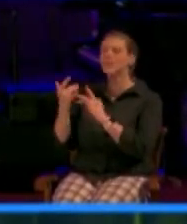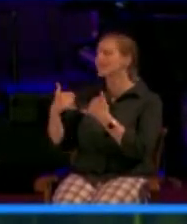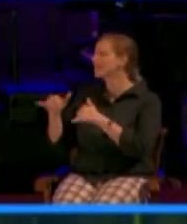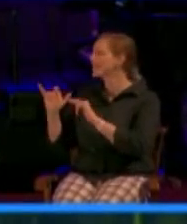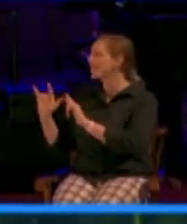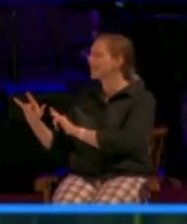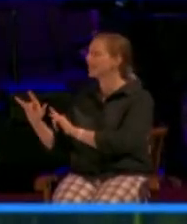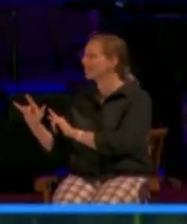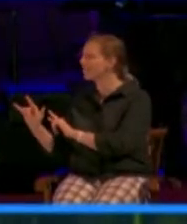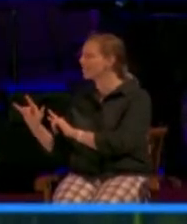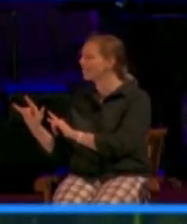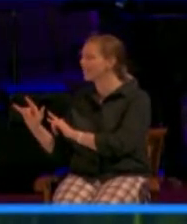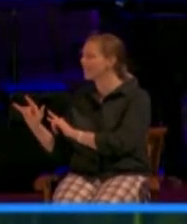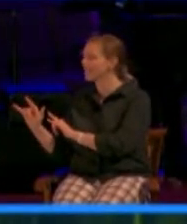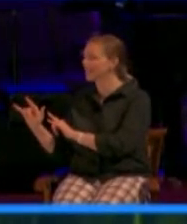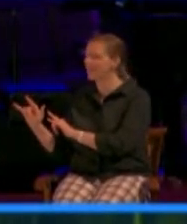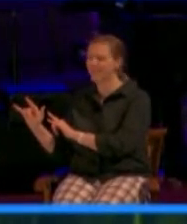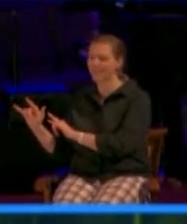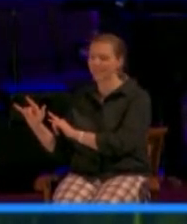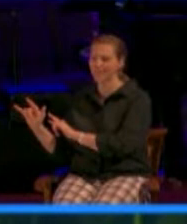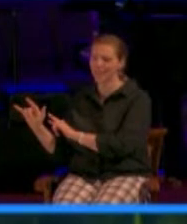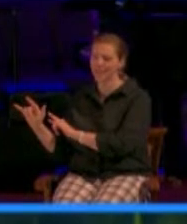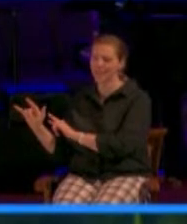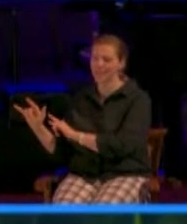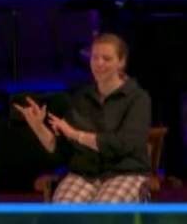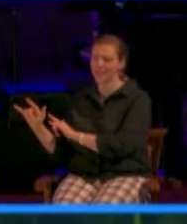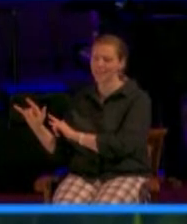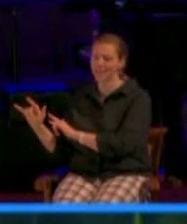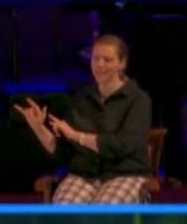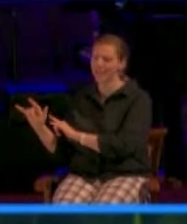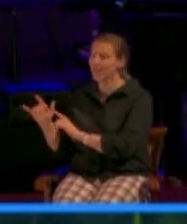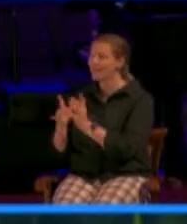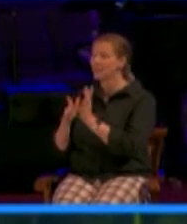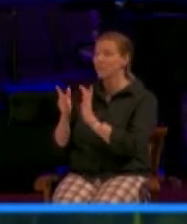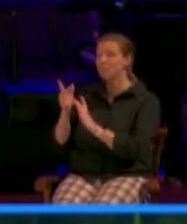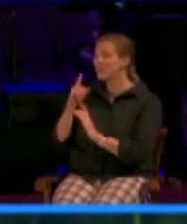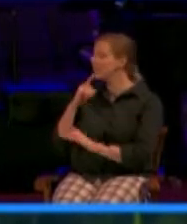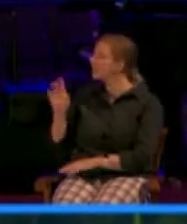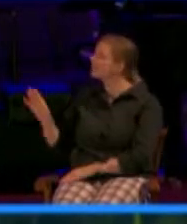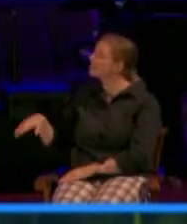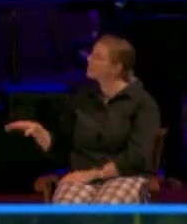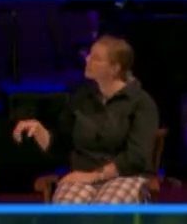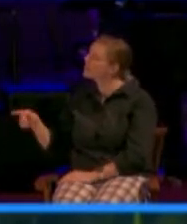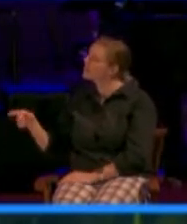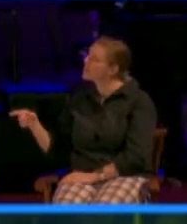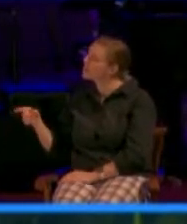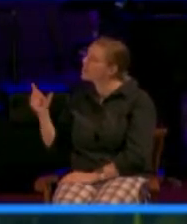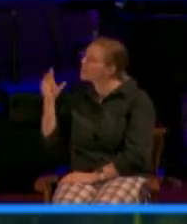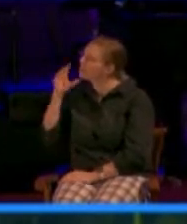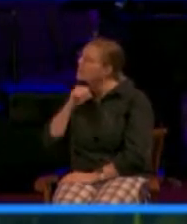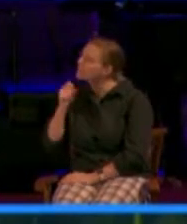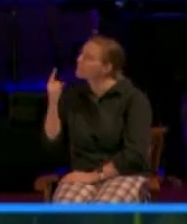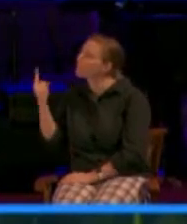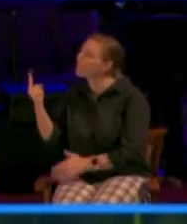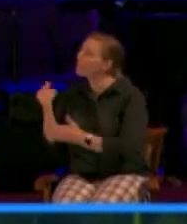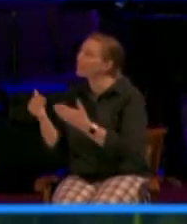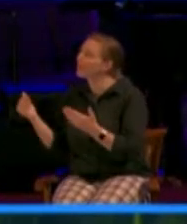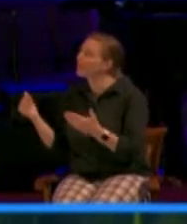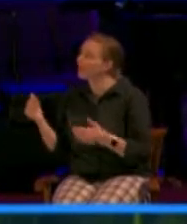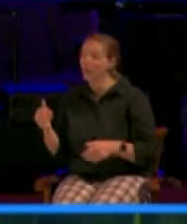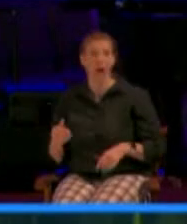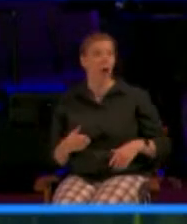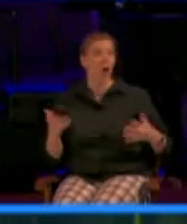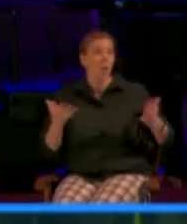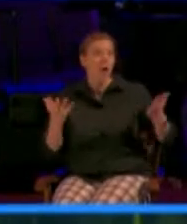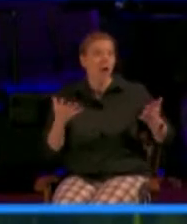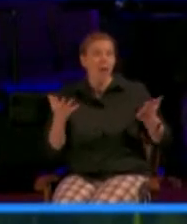ears now. Can you see him perk up? Tell me what it is. This is what I've been waiting on. Go sell all you have and give to the poor, and you will have treasure